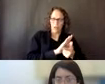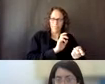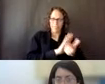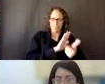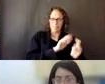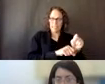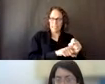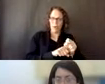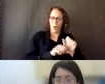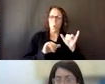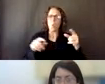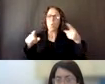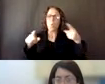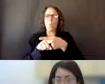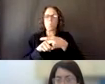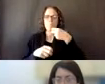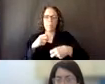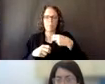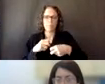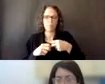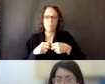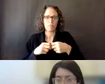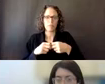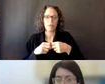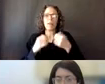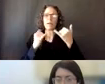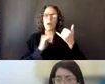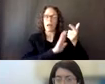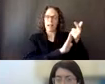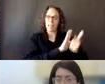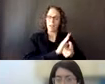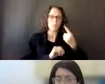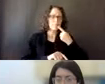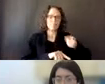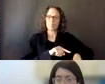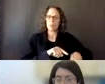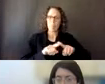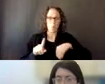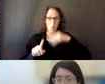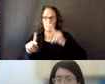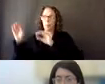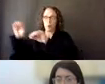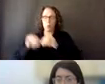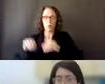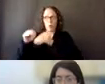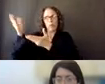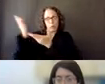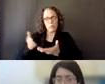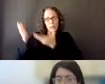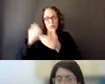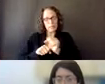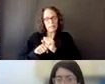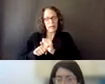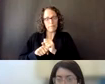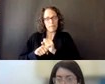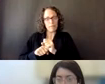a space where slavery is being abolished legally, but then Anglo settlers are moving and bringing in enslaved people